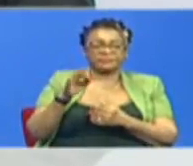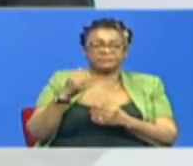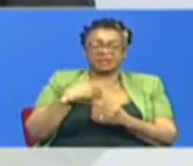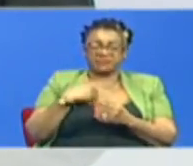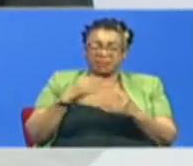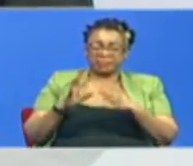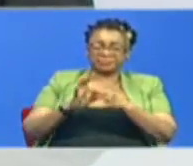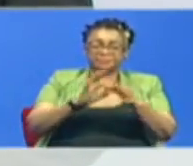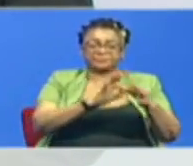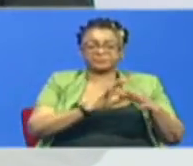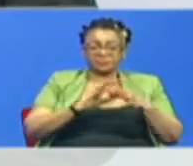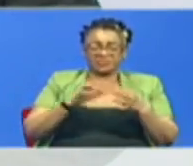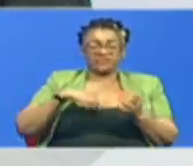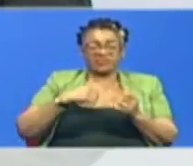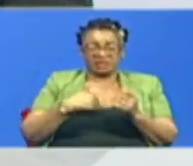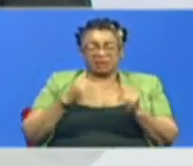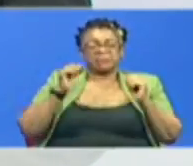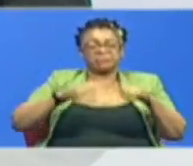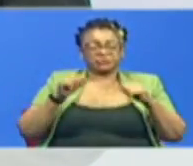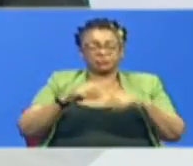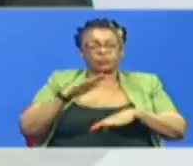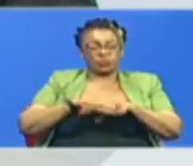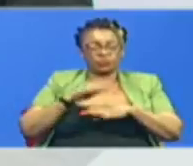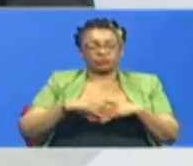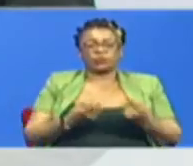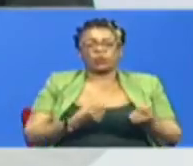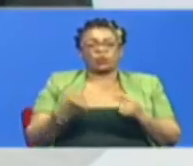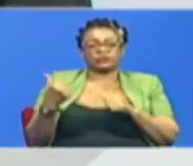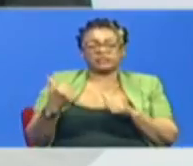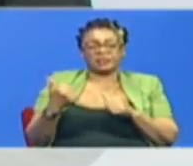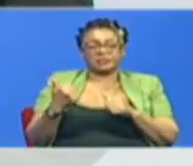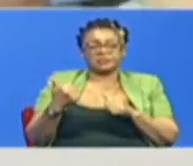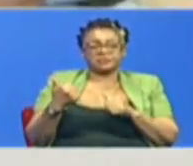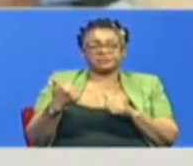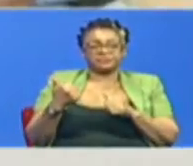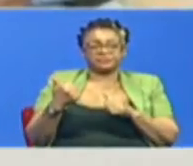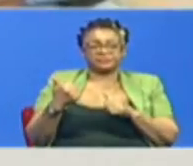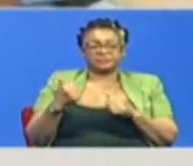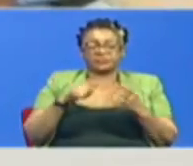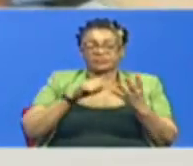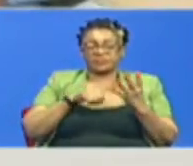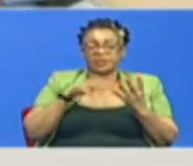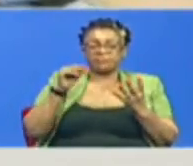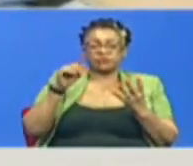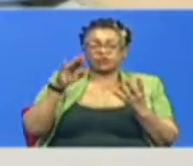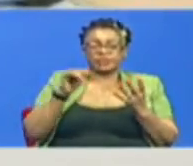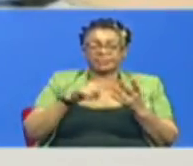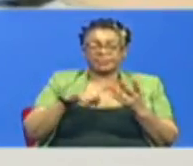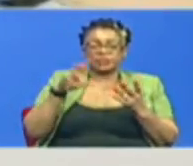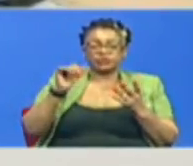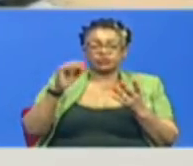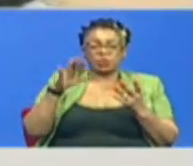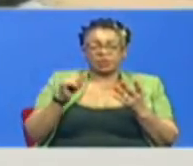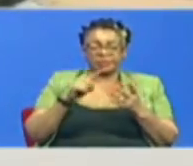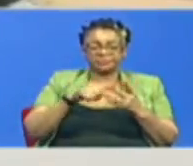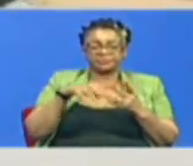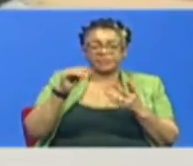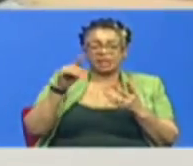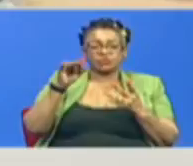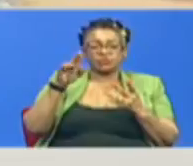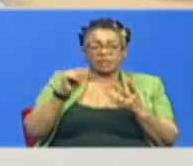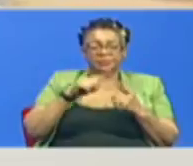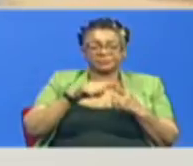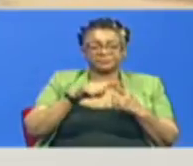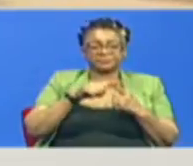feel could be formidable enough to oust the incumbent. The four, Nicolas Musonye, Twaha Mbarak, Lodvik Aduda, and